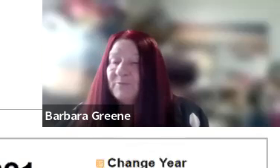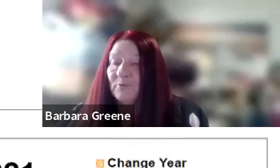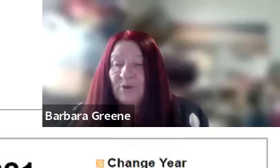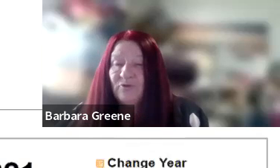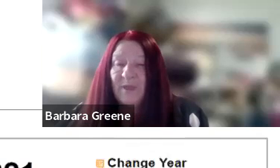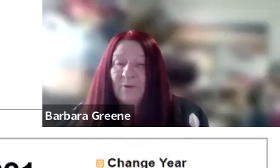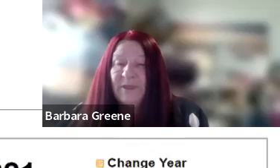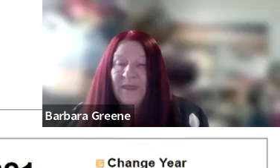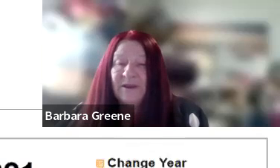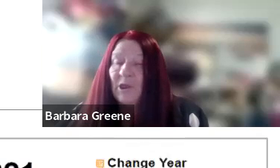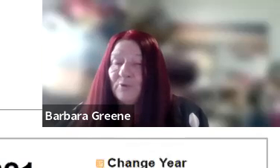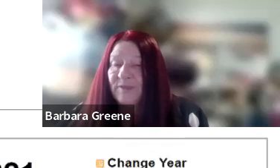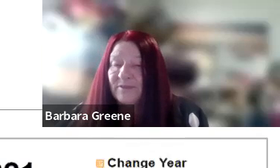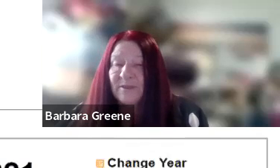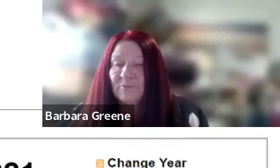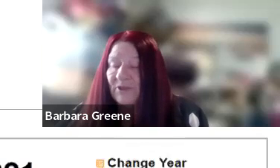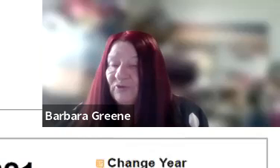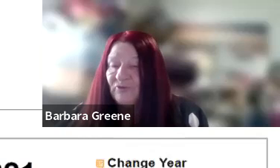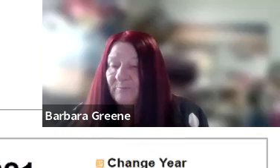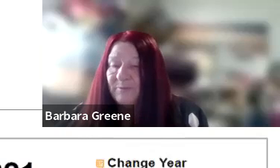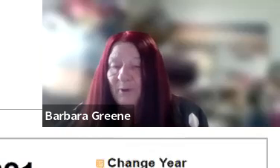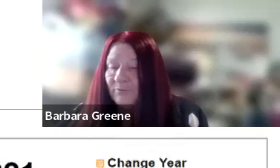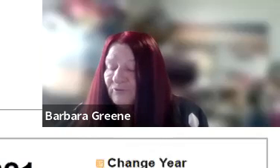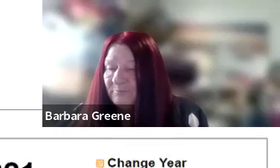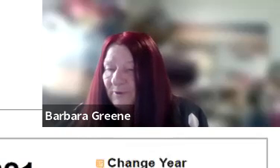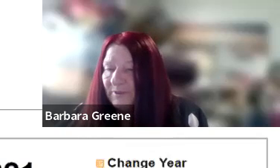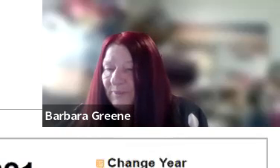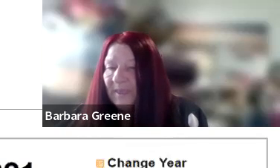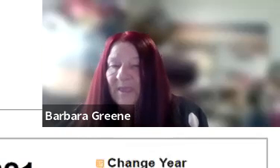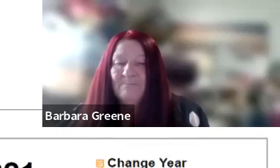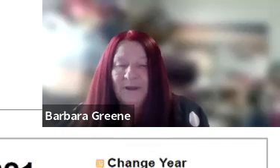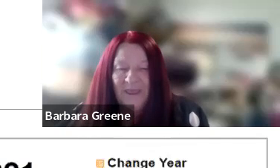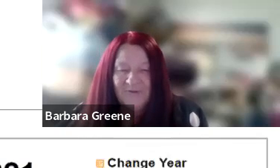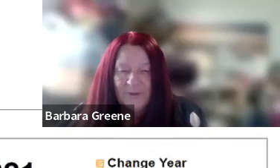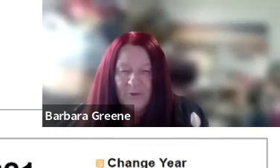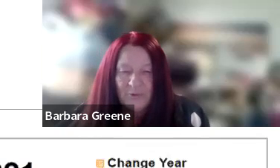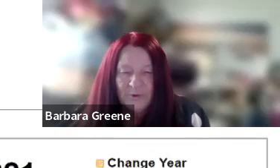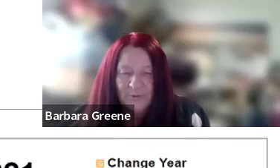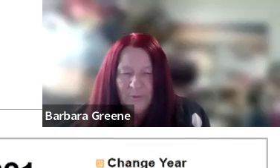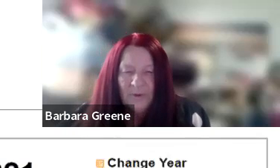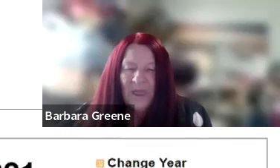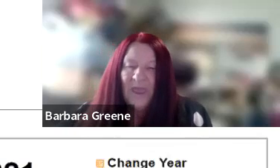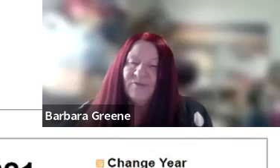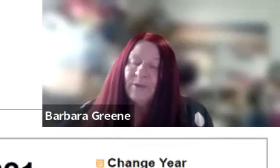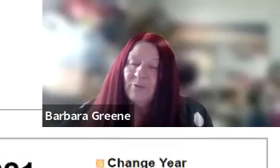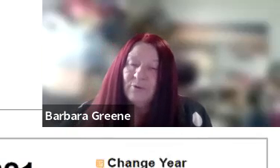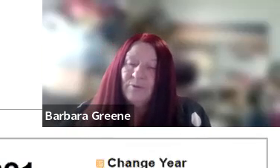And that was a region that we had a longstanding relationship and partnership with. But as we grew